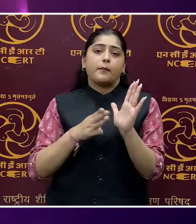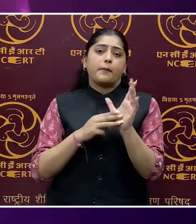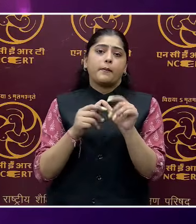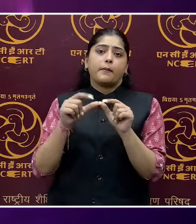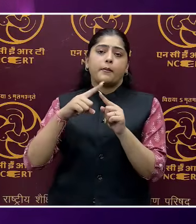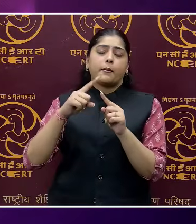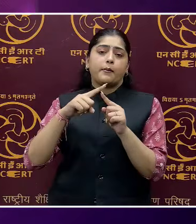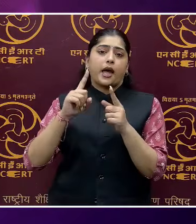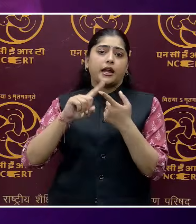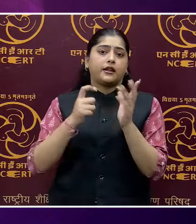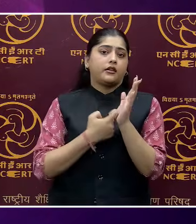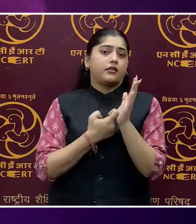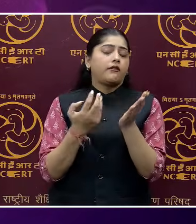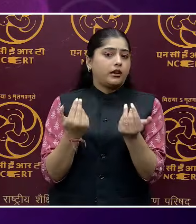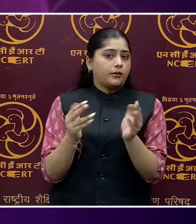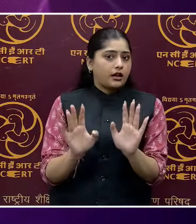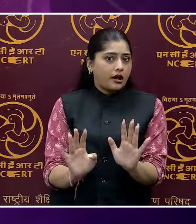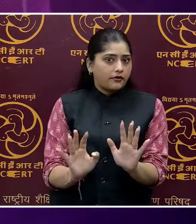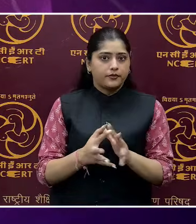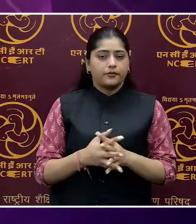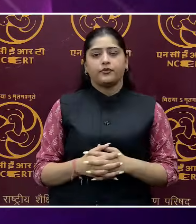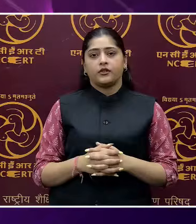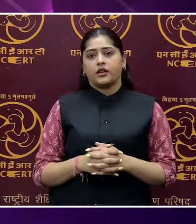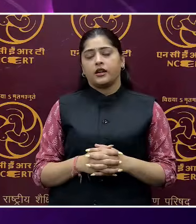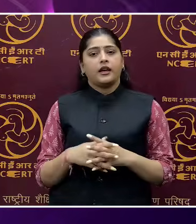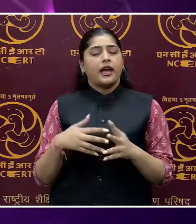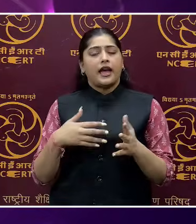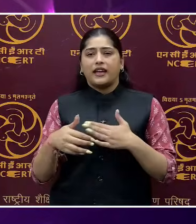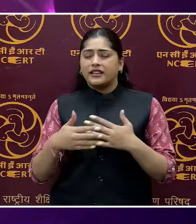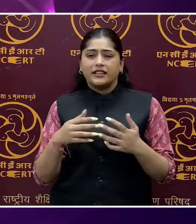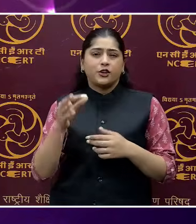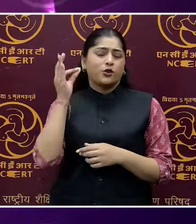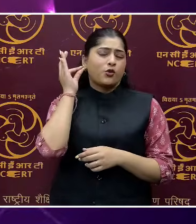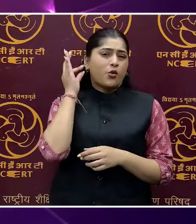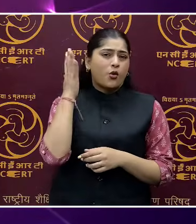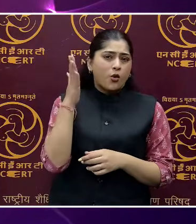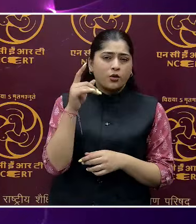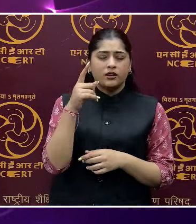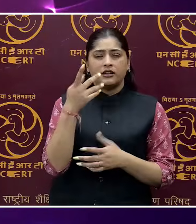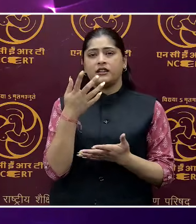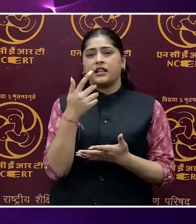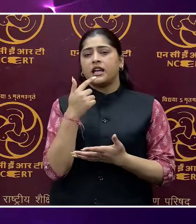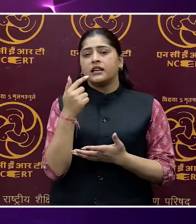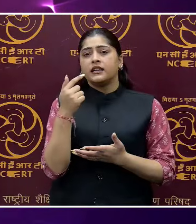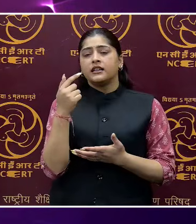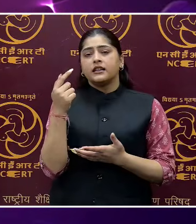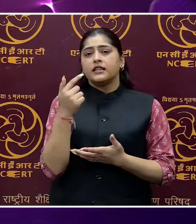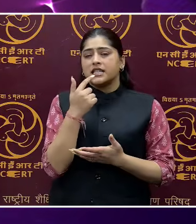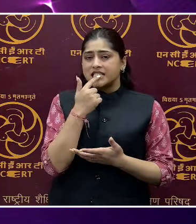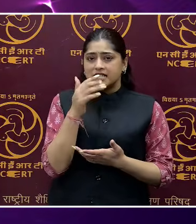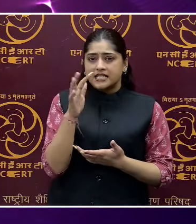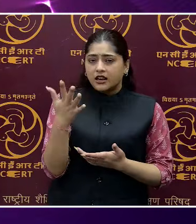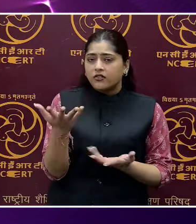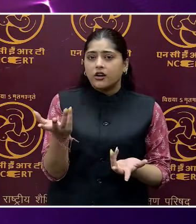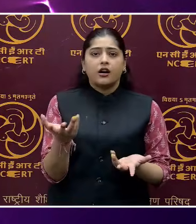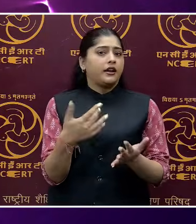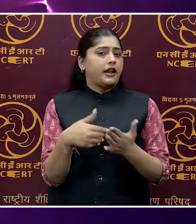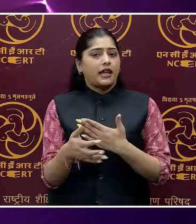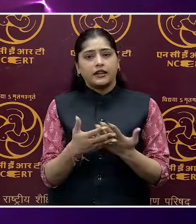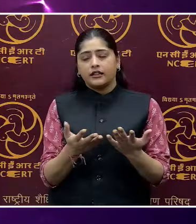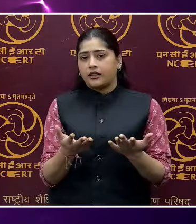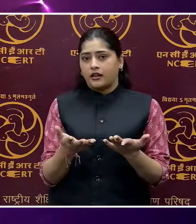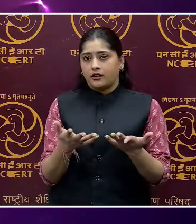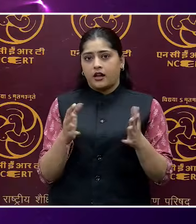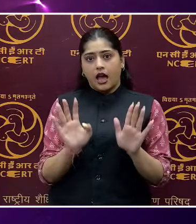Air and water, gold and silver, table and chair, these are some of the examples of matter because they occupy